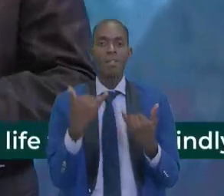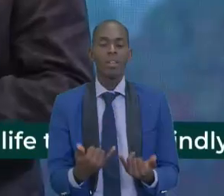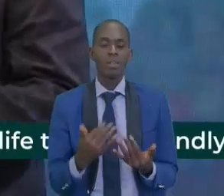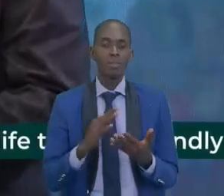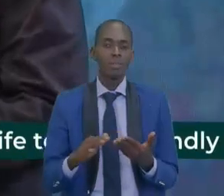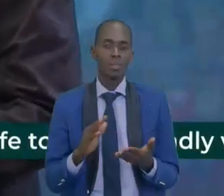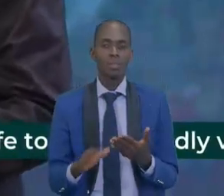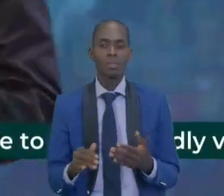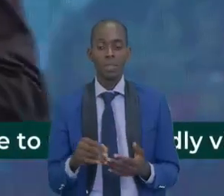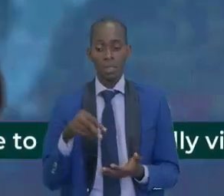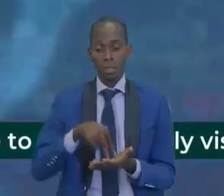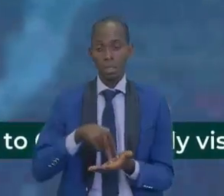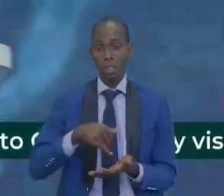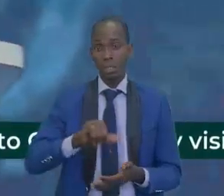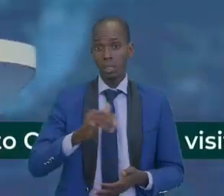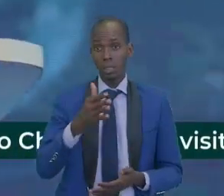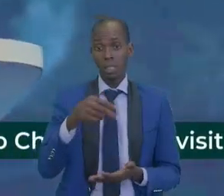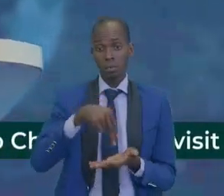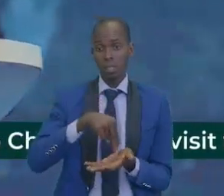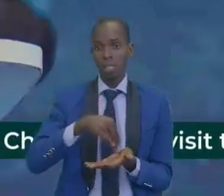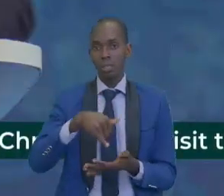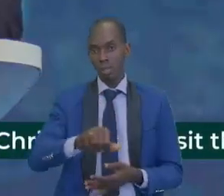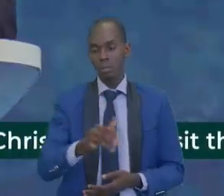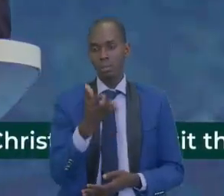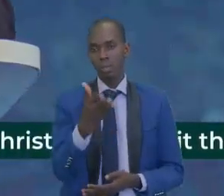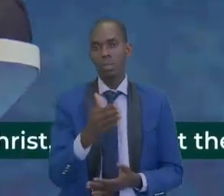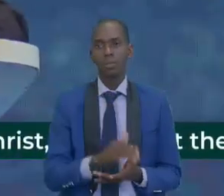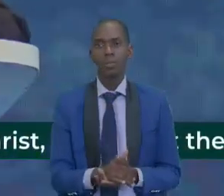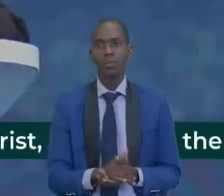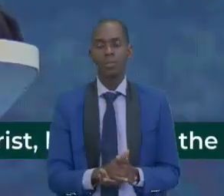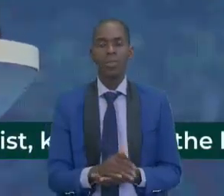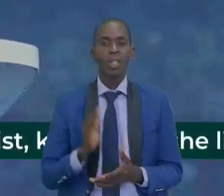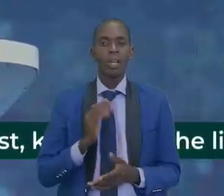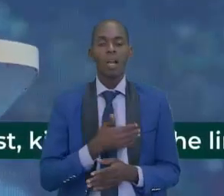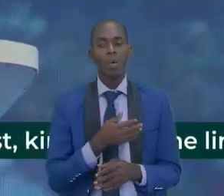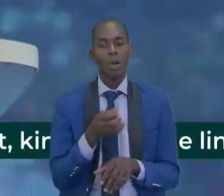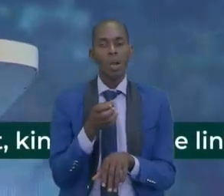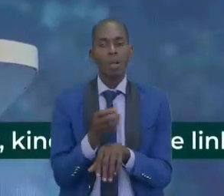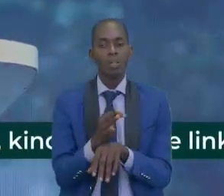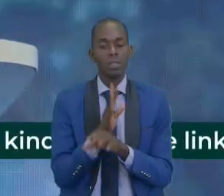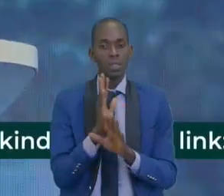Keep on standing. Keep on standing. Our counselors will come to you there.